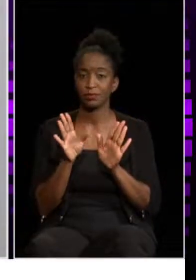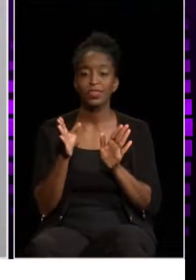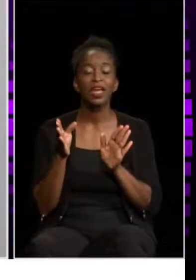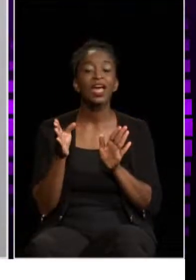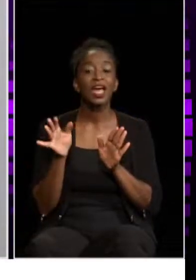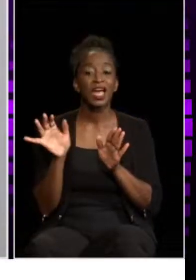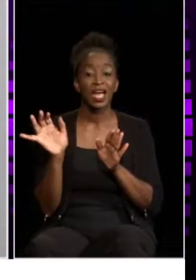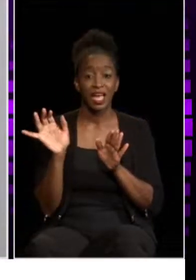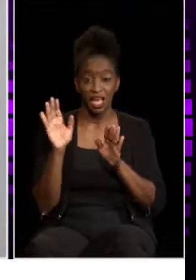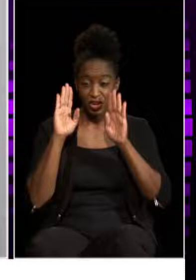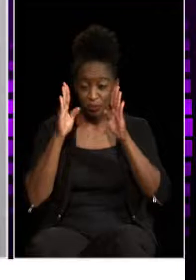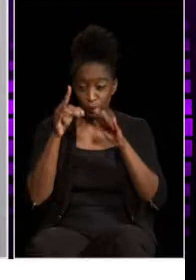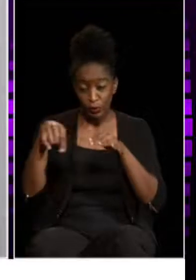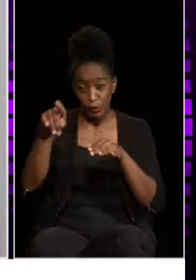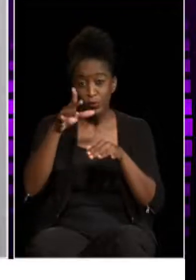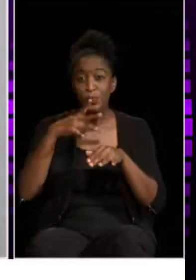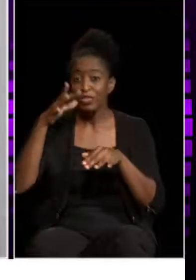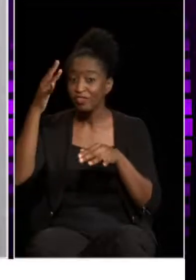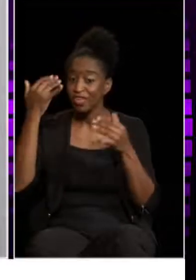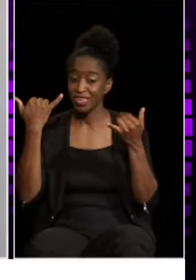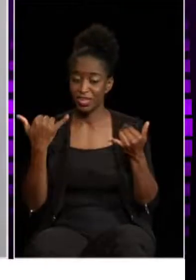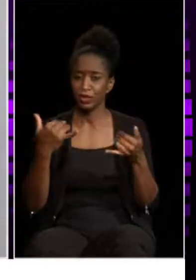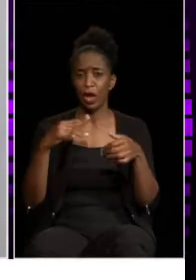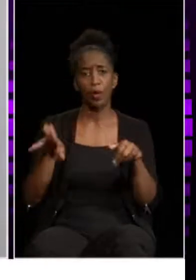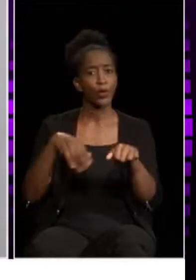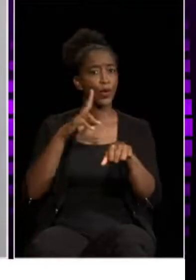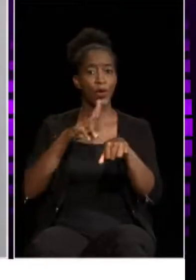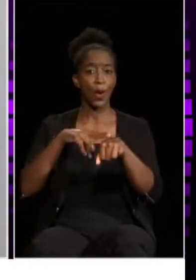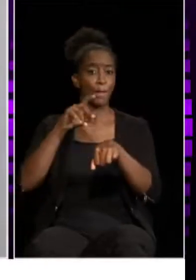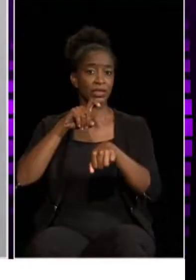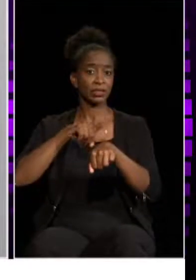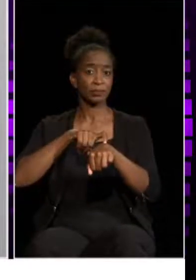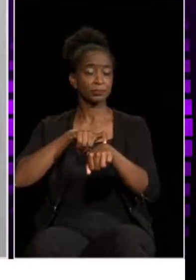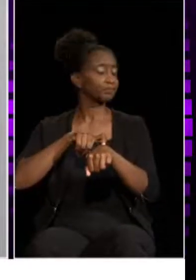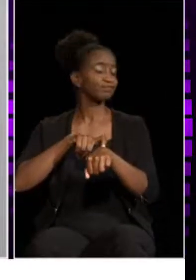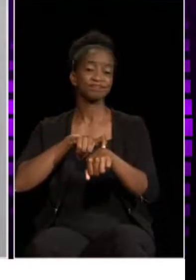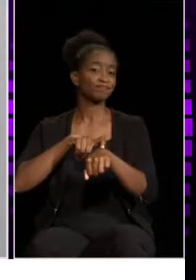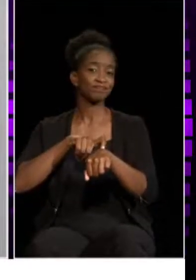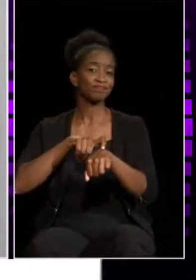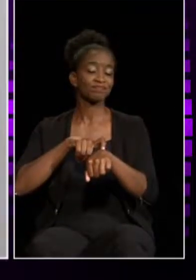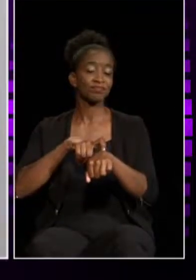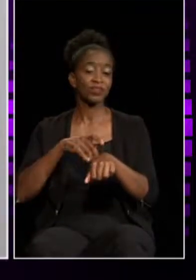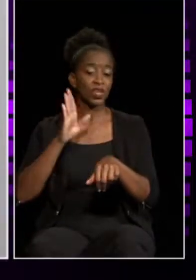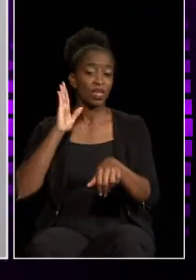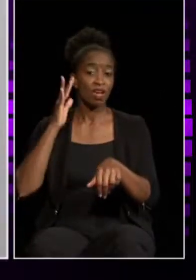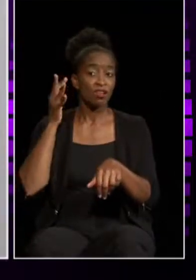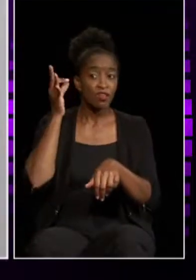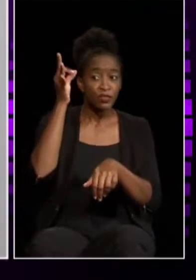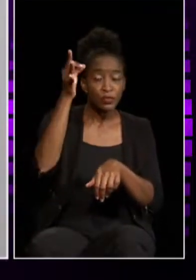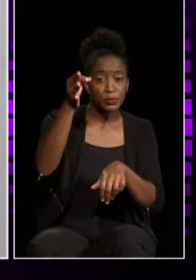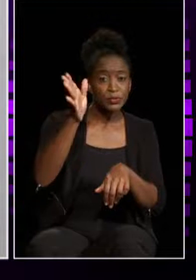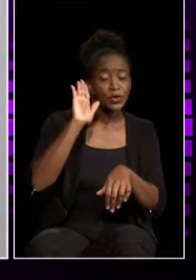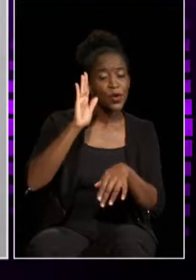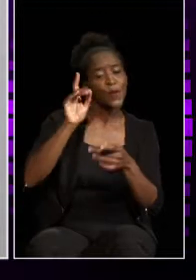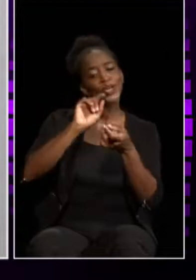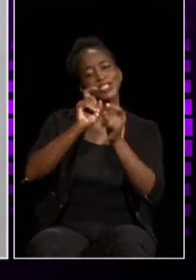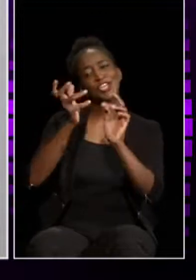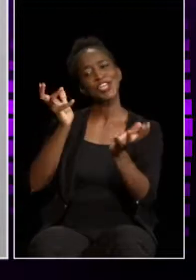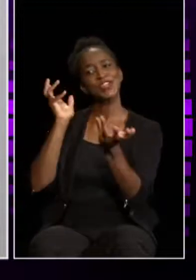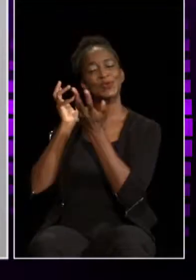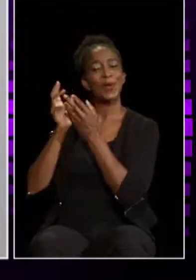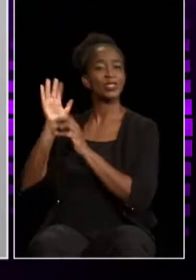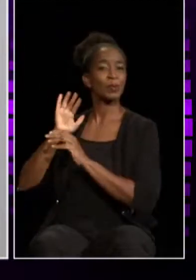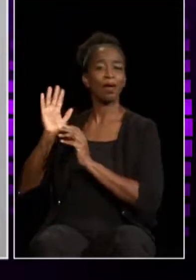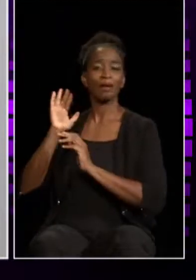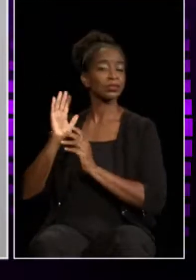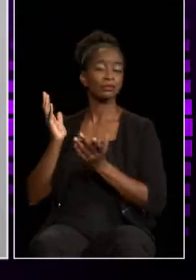normal time. We are not necessarily ever going back to what we were before, and it requires a level of adjustment and flexibility. And if you